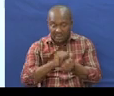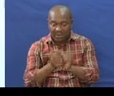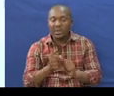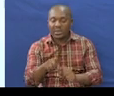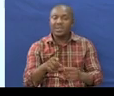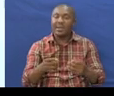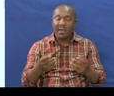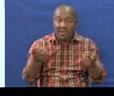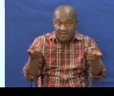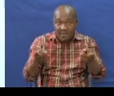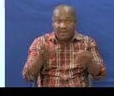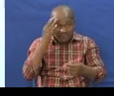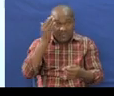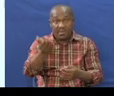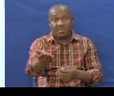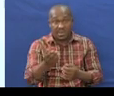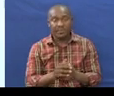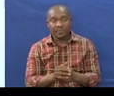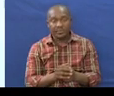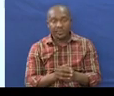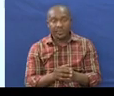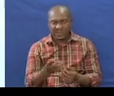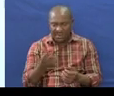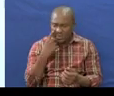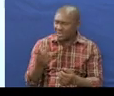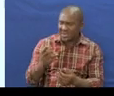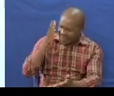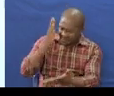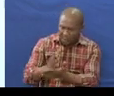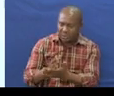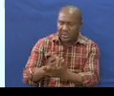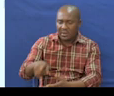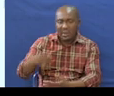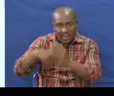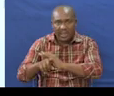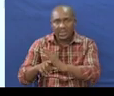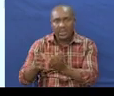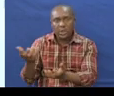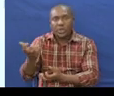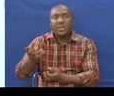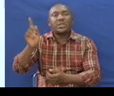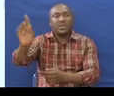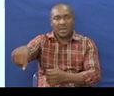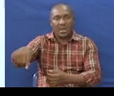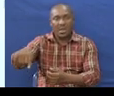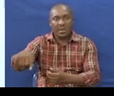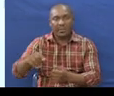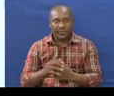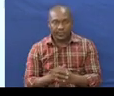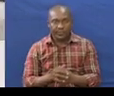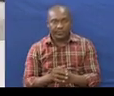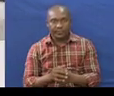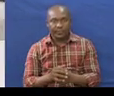familiar, something that is available in the society, something is troubling the society. But also, it should be